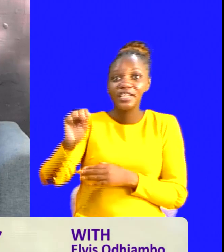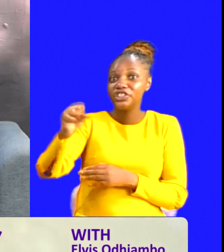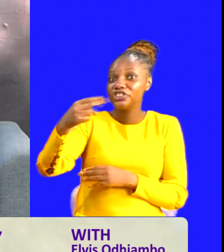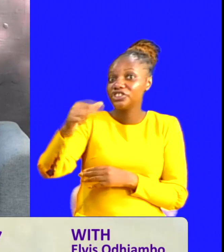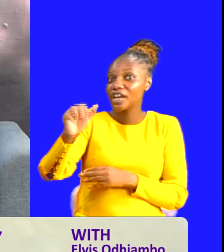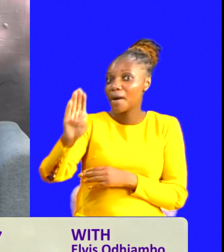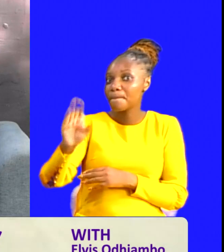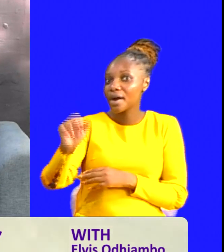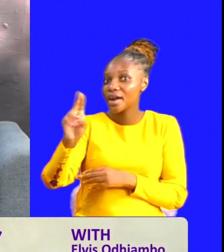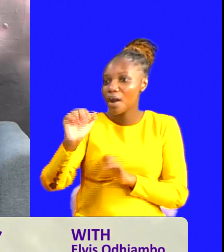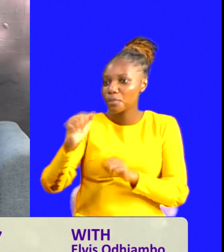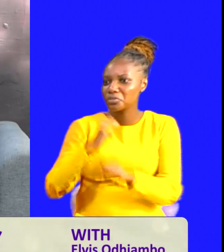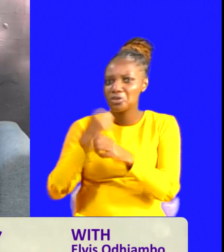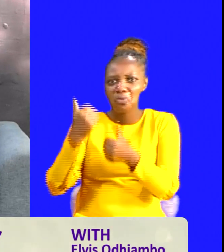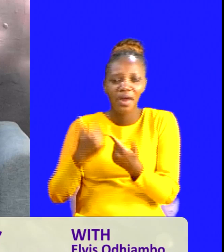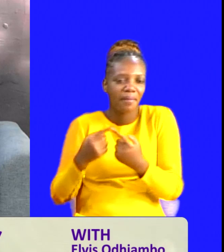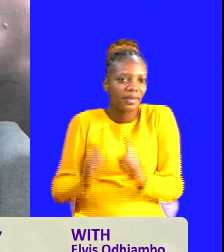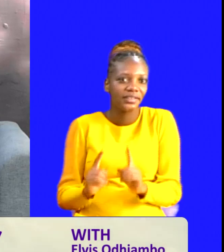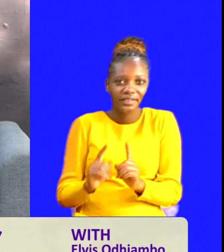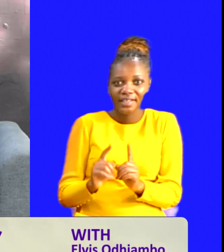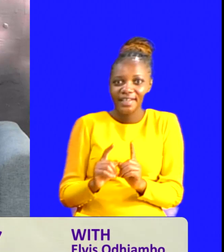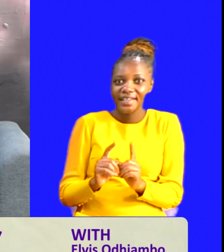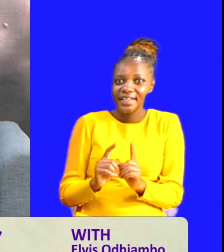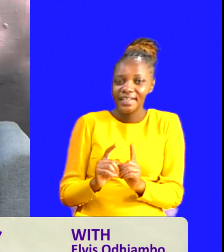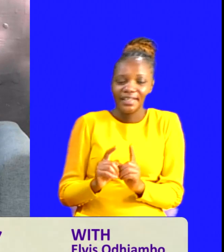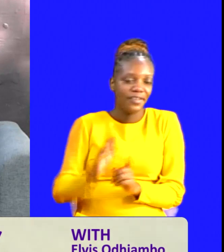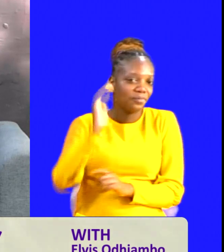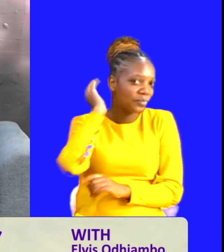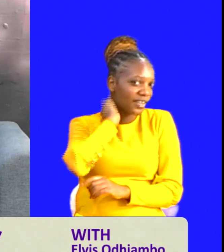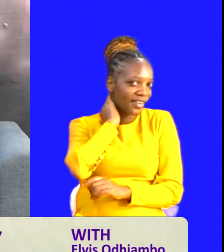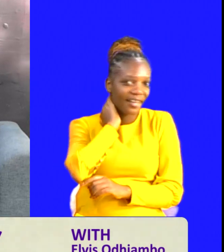well other than Muranga Seals. But yes, on the other side, Muranga Seals have